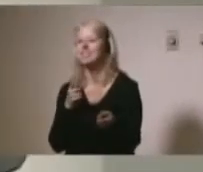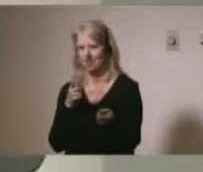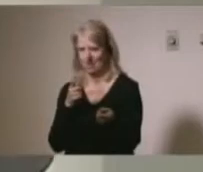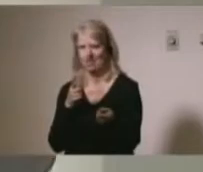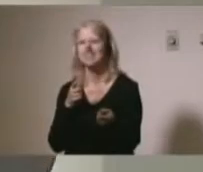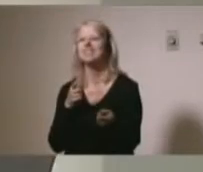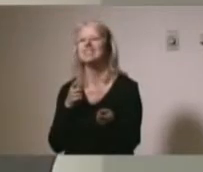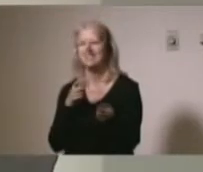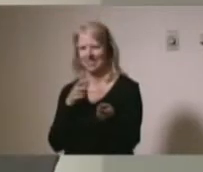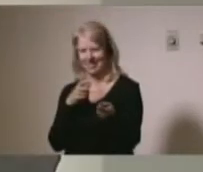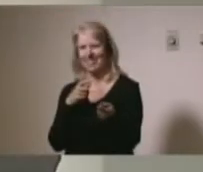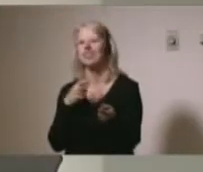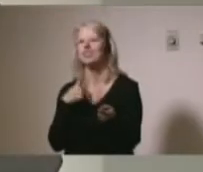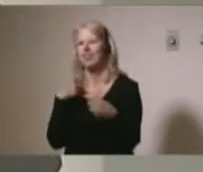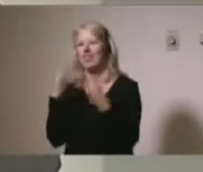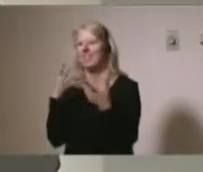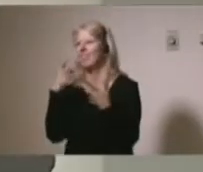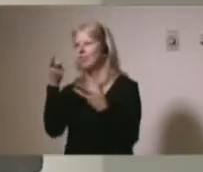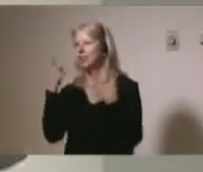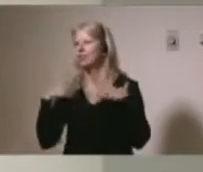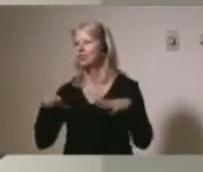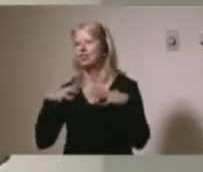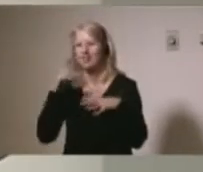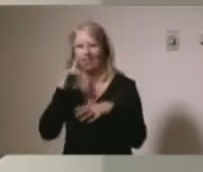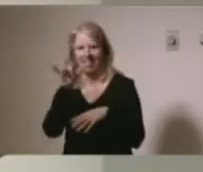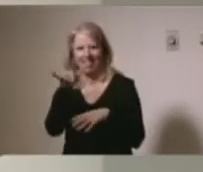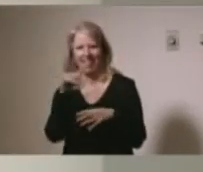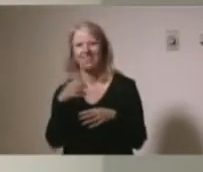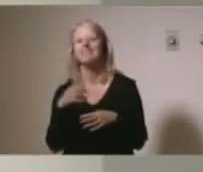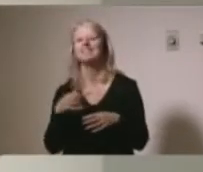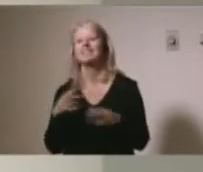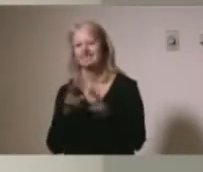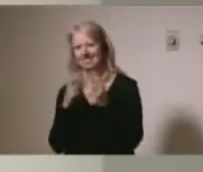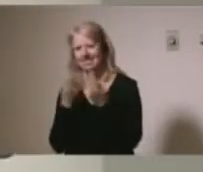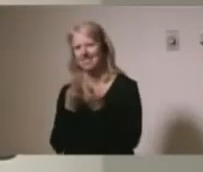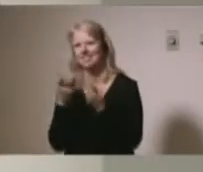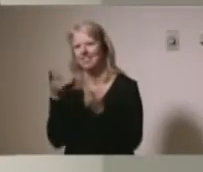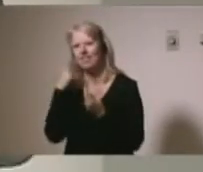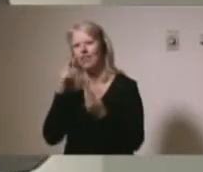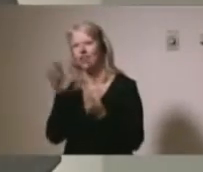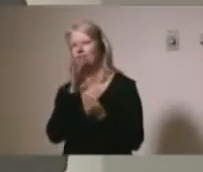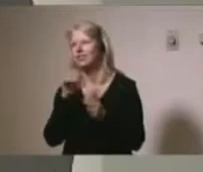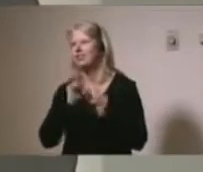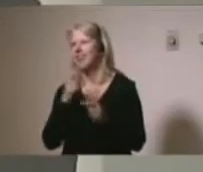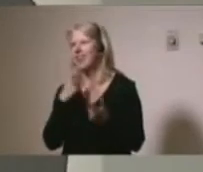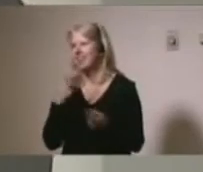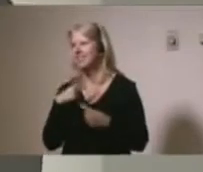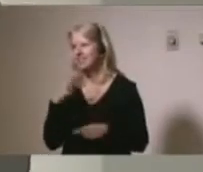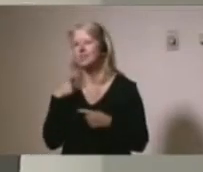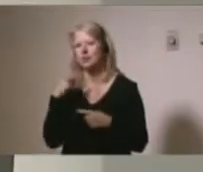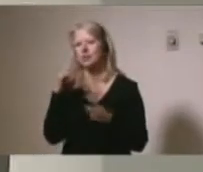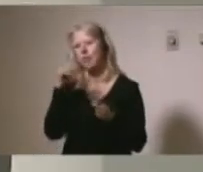for that interpretation. So thank you very much, and hopefully that helps with the accent.